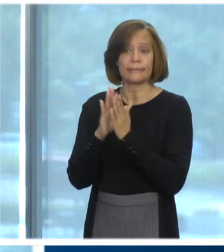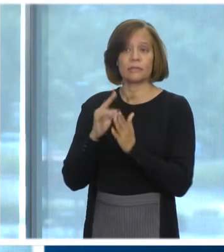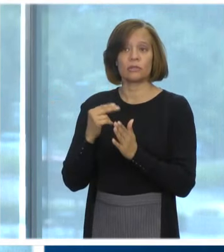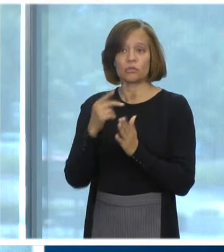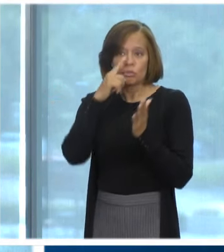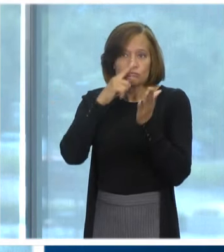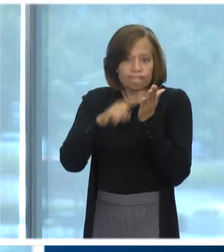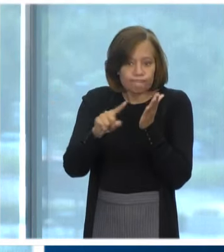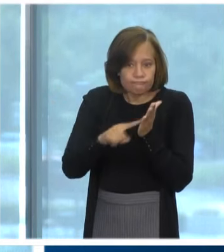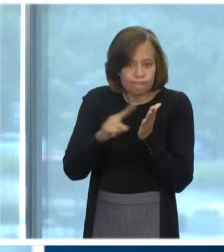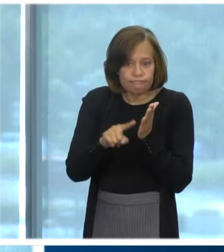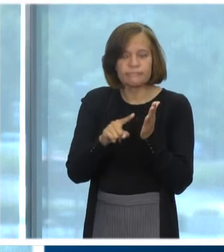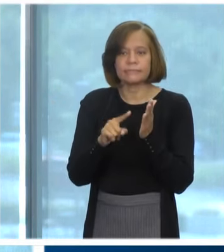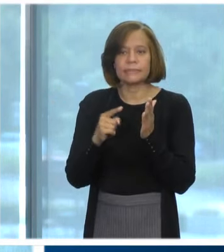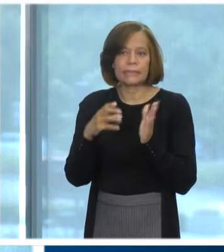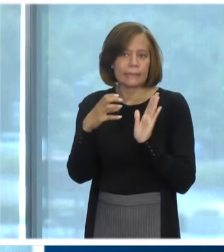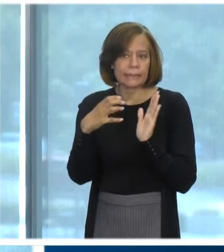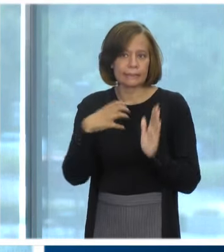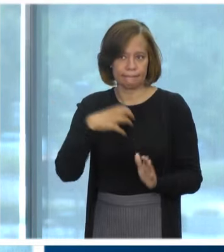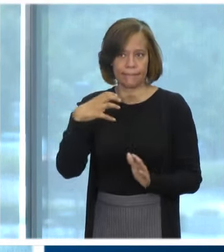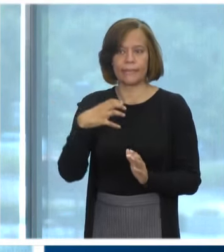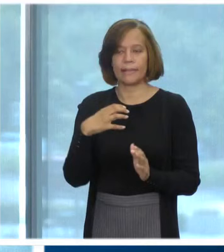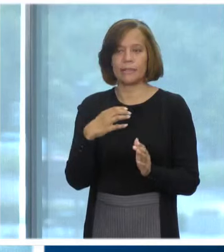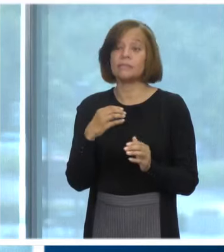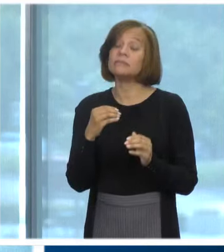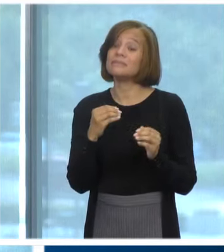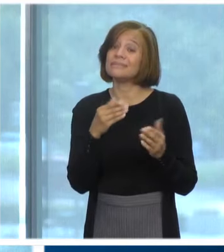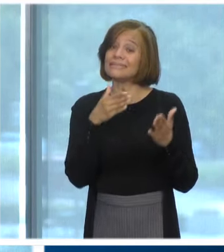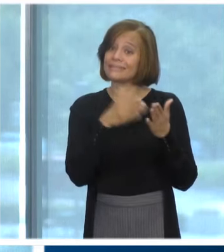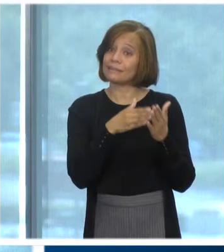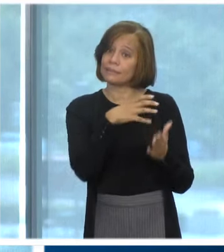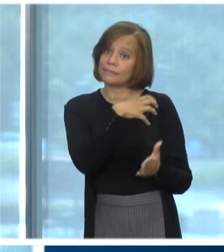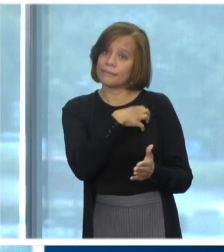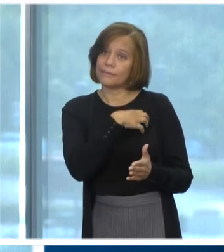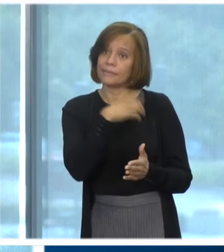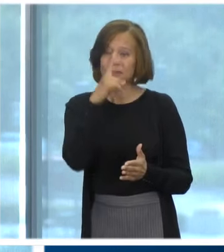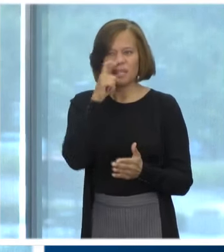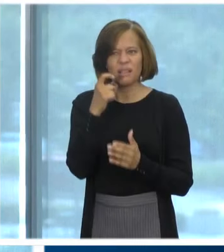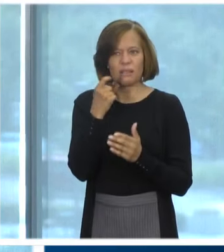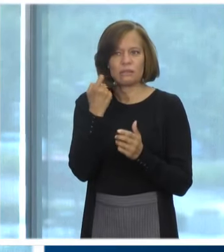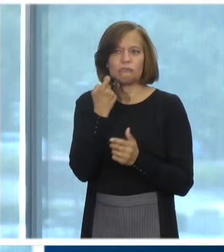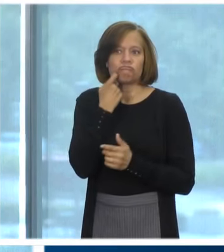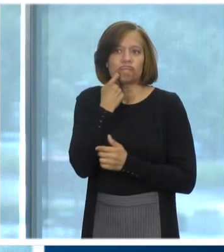against CPD of alleged excessive use of force during the recent protests.